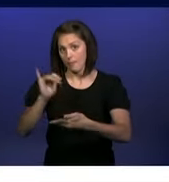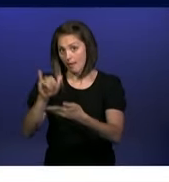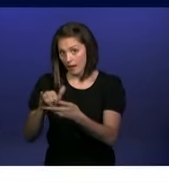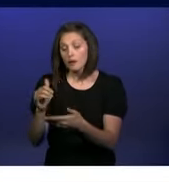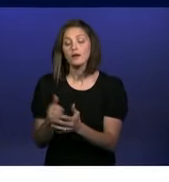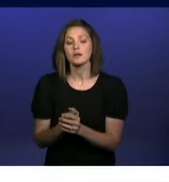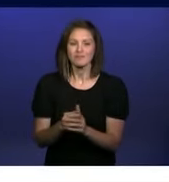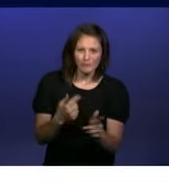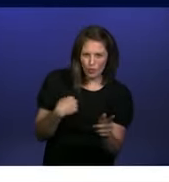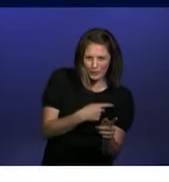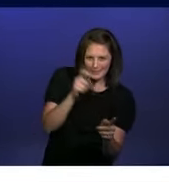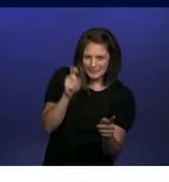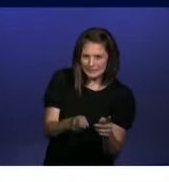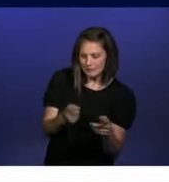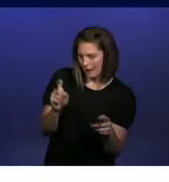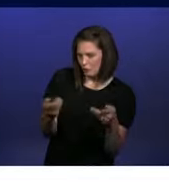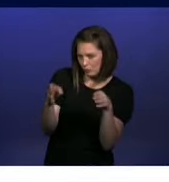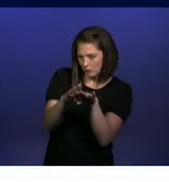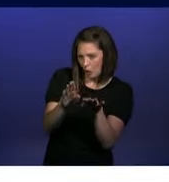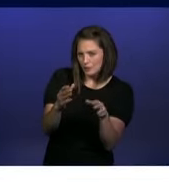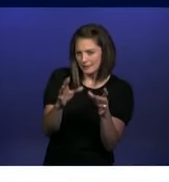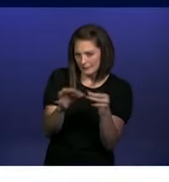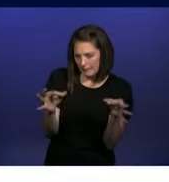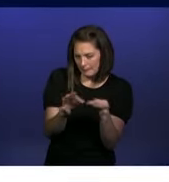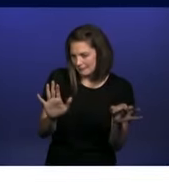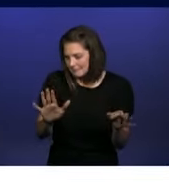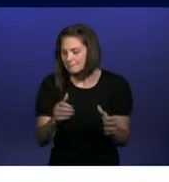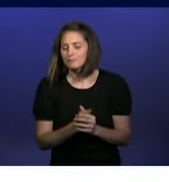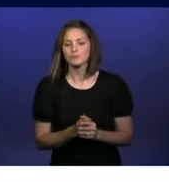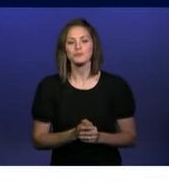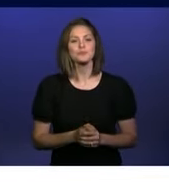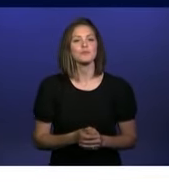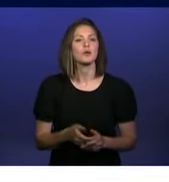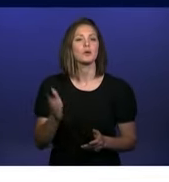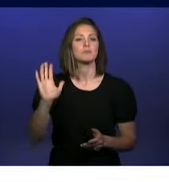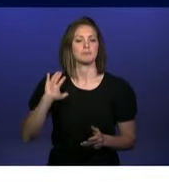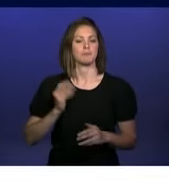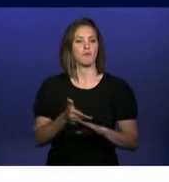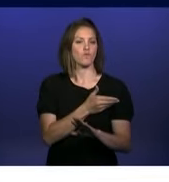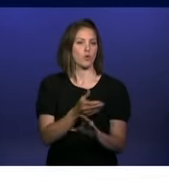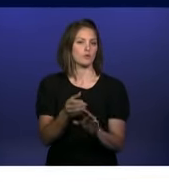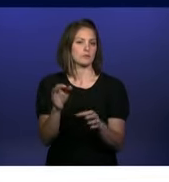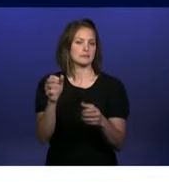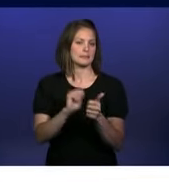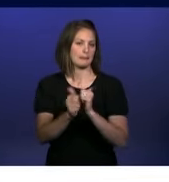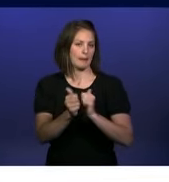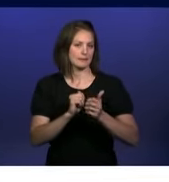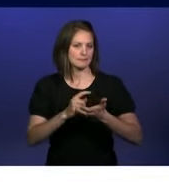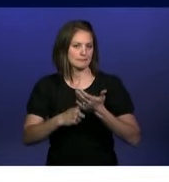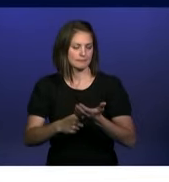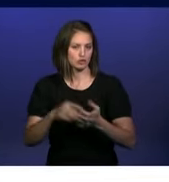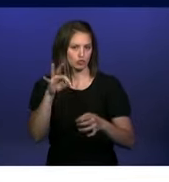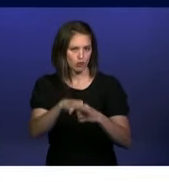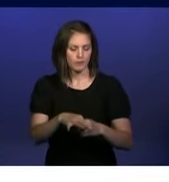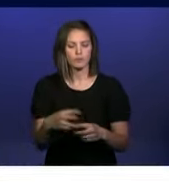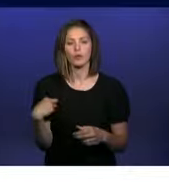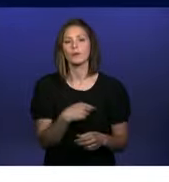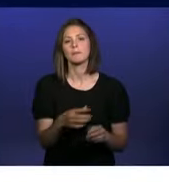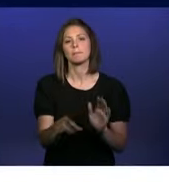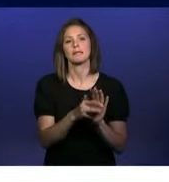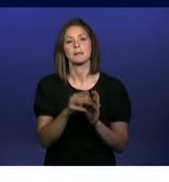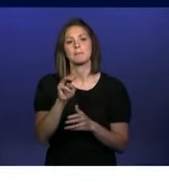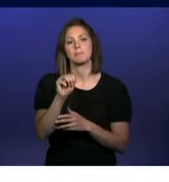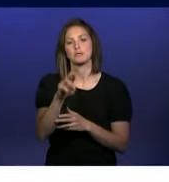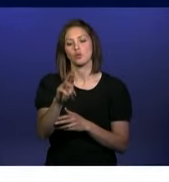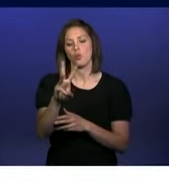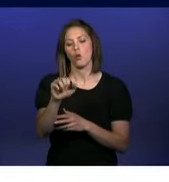statements now. So we have reached the end of the debate. Random drawing held earlier did determine that the first closing statement would go to Mr.